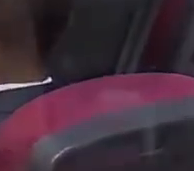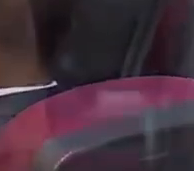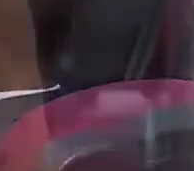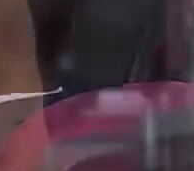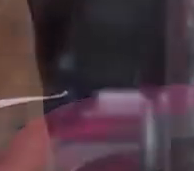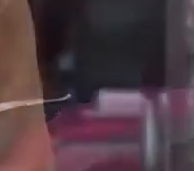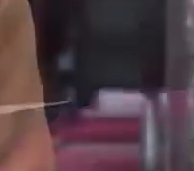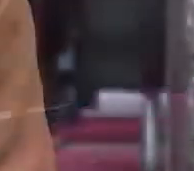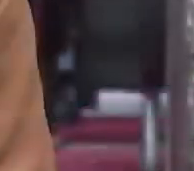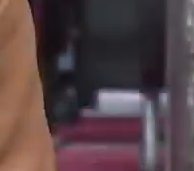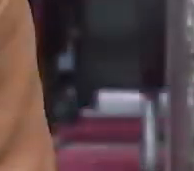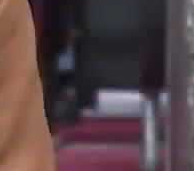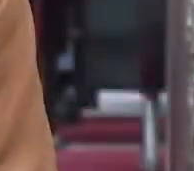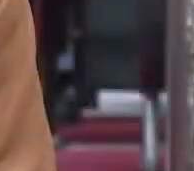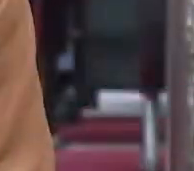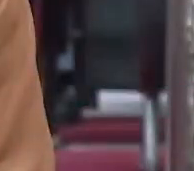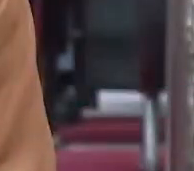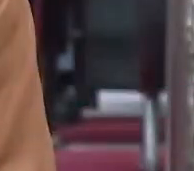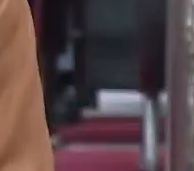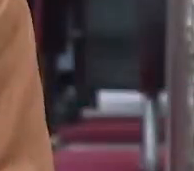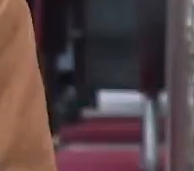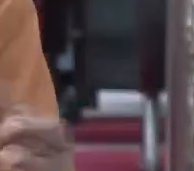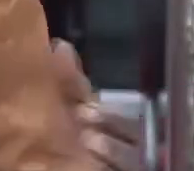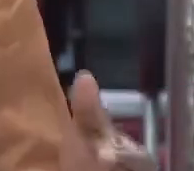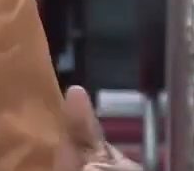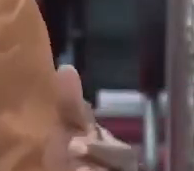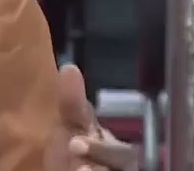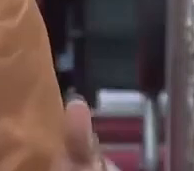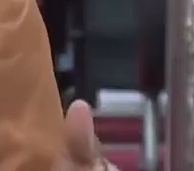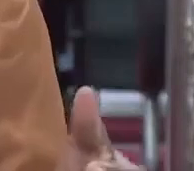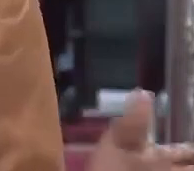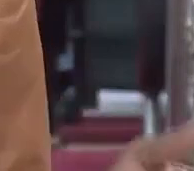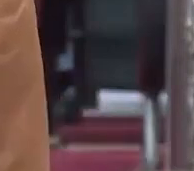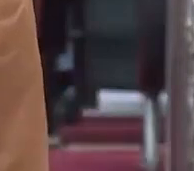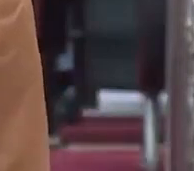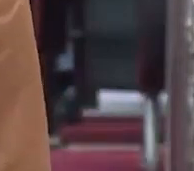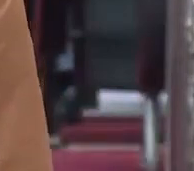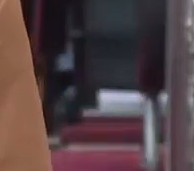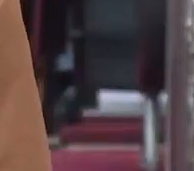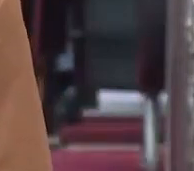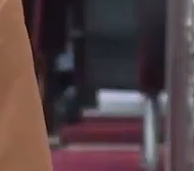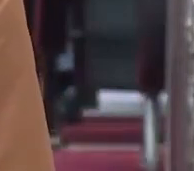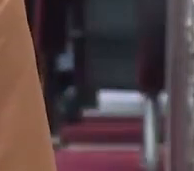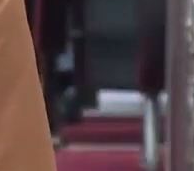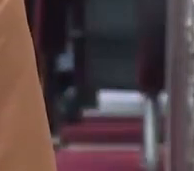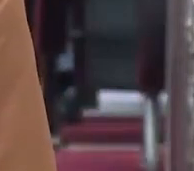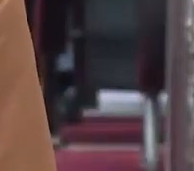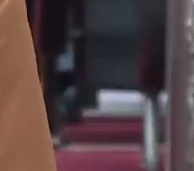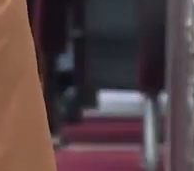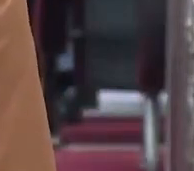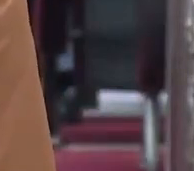And I've told you before, there's something even greater than flying.